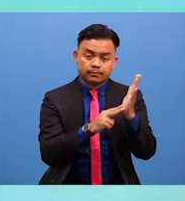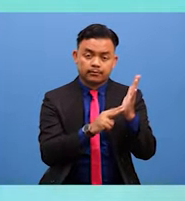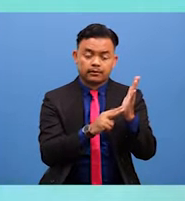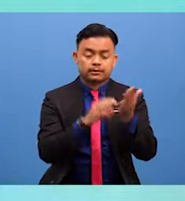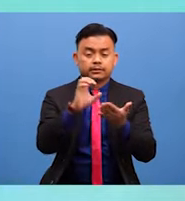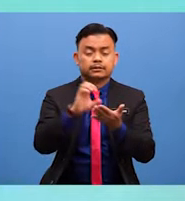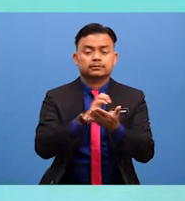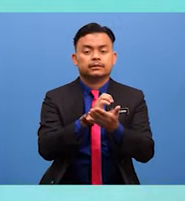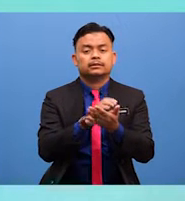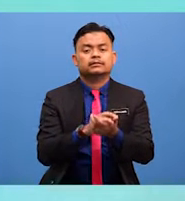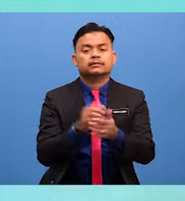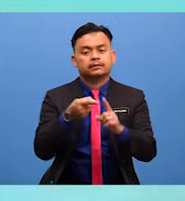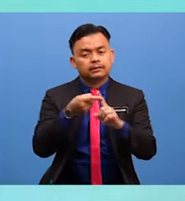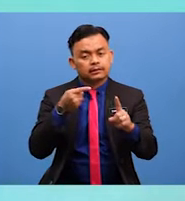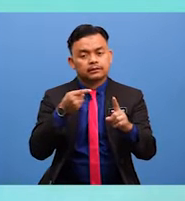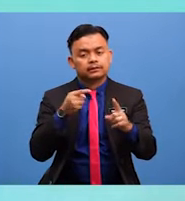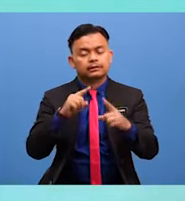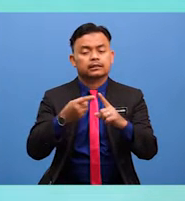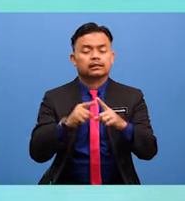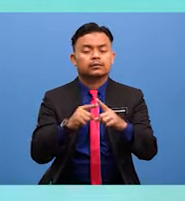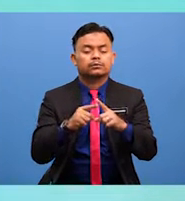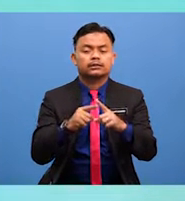friend, Greg.